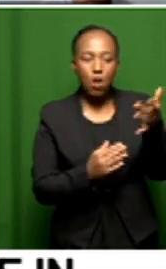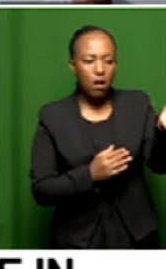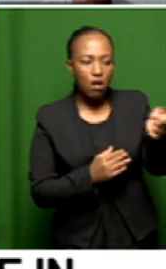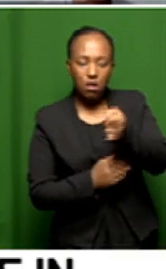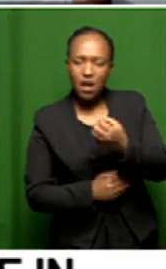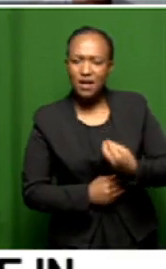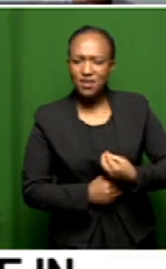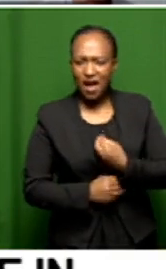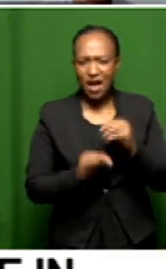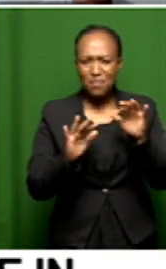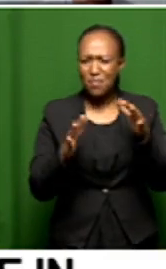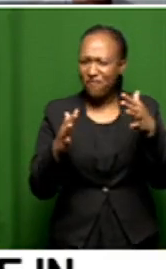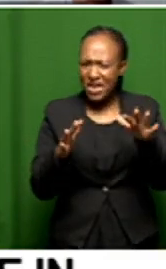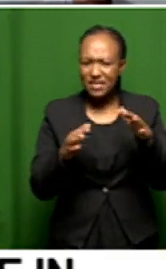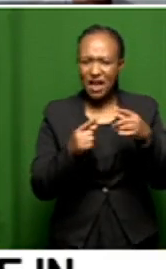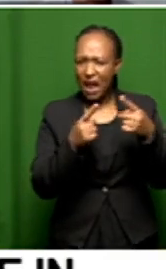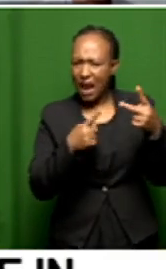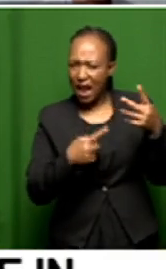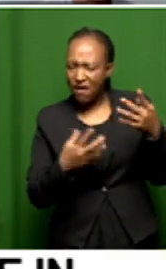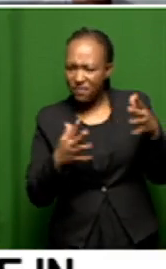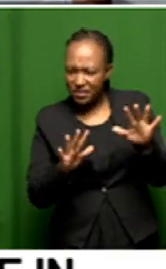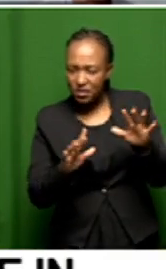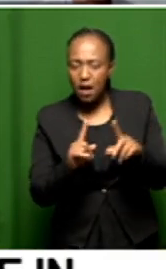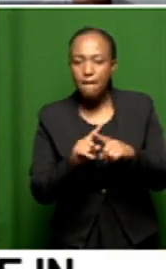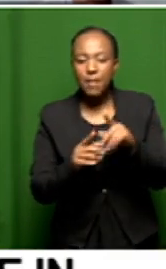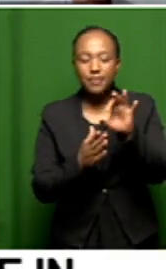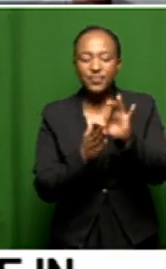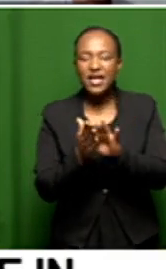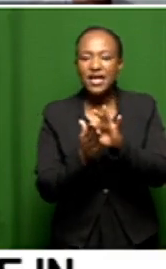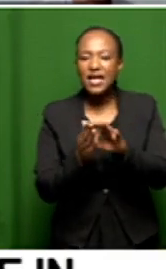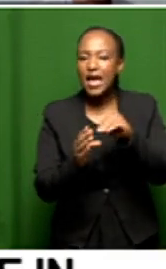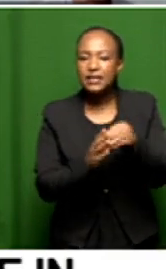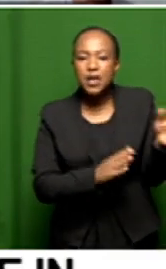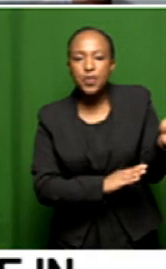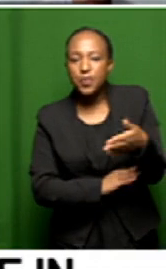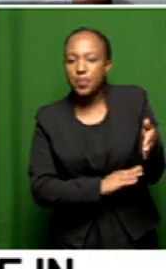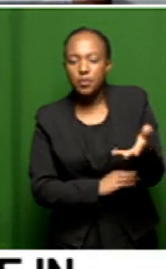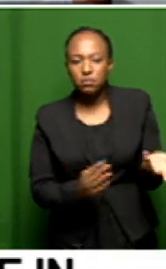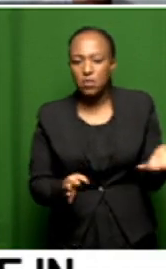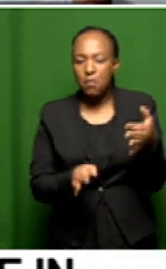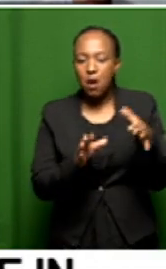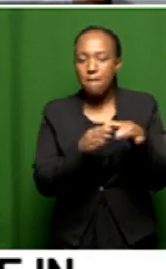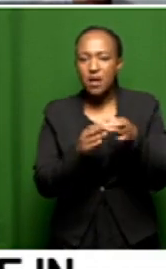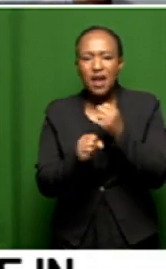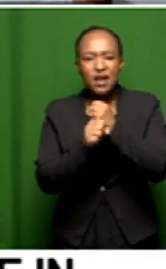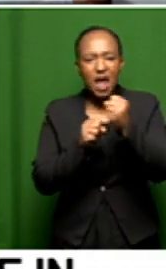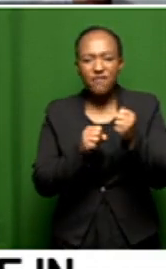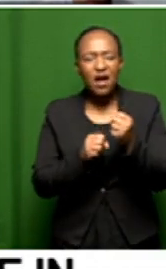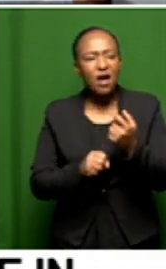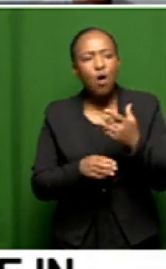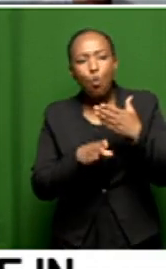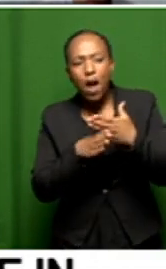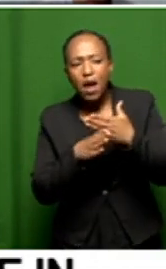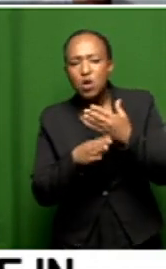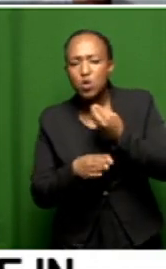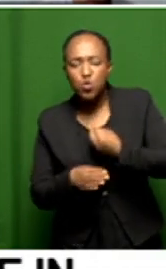that. However, if there are no elections, these parties do not necessarily entertain the issue of youth